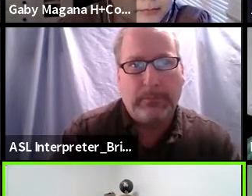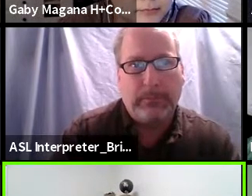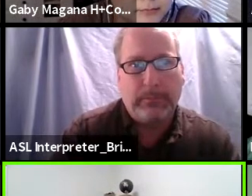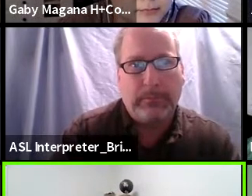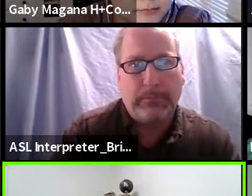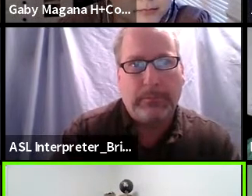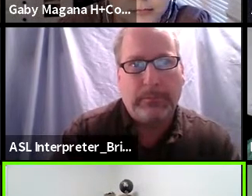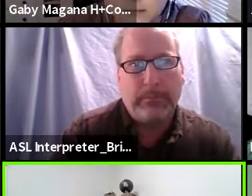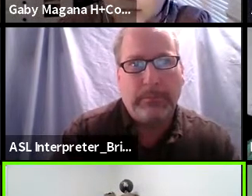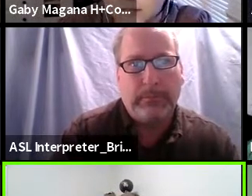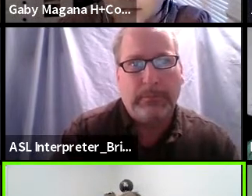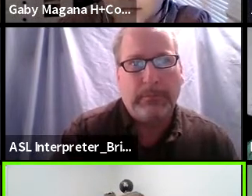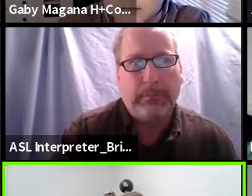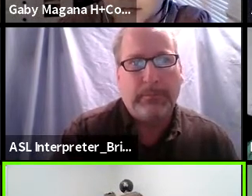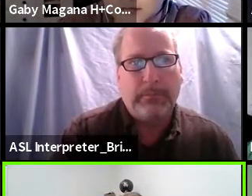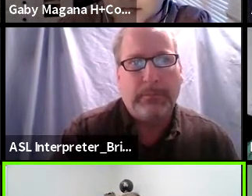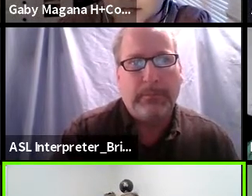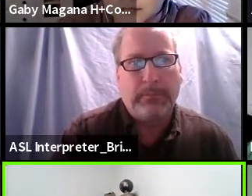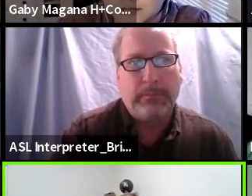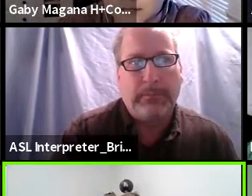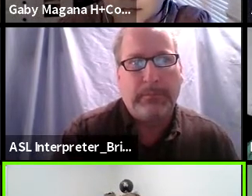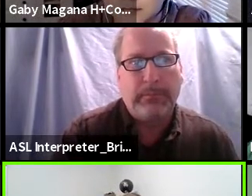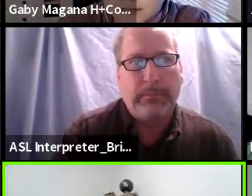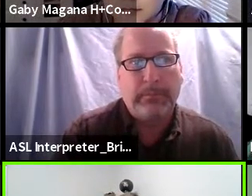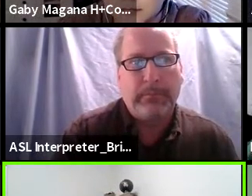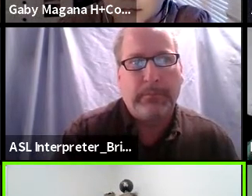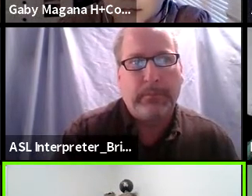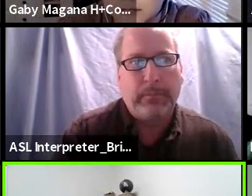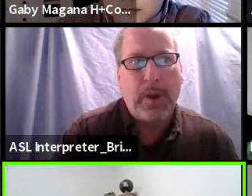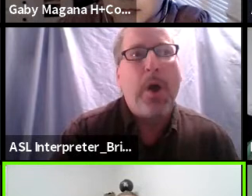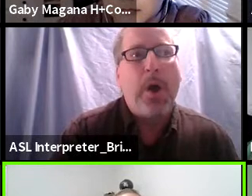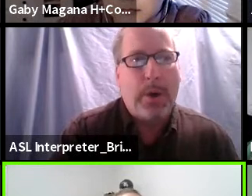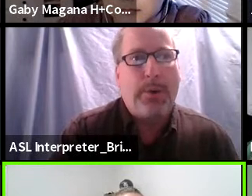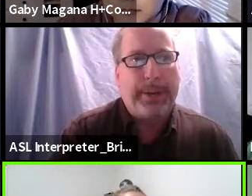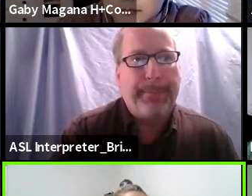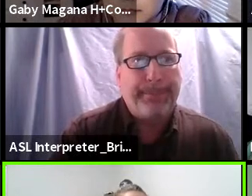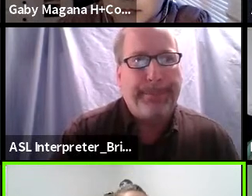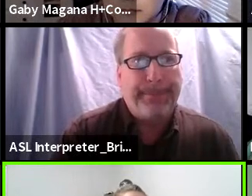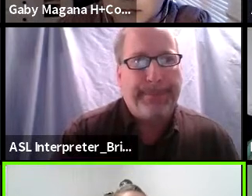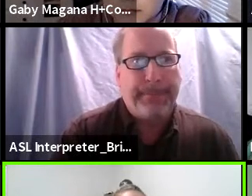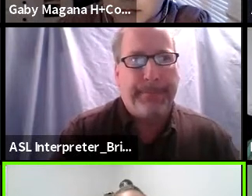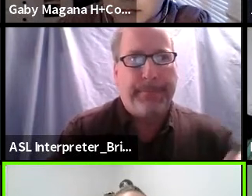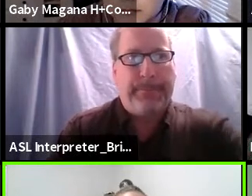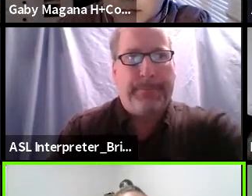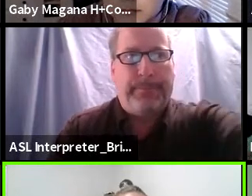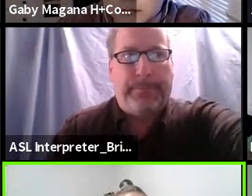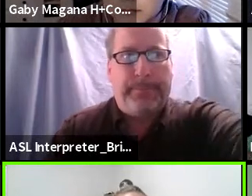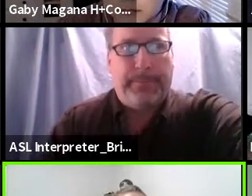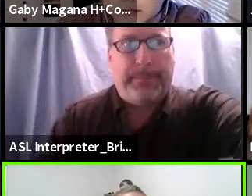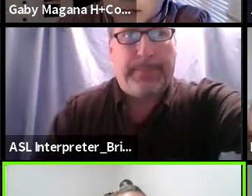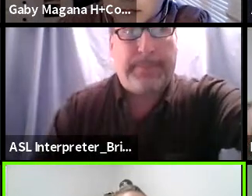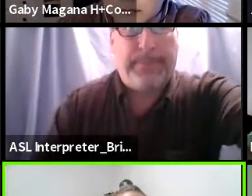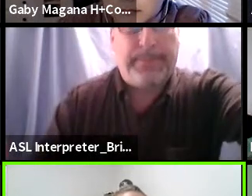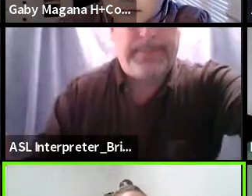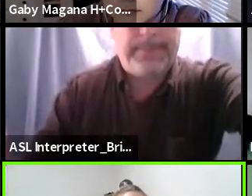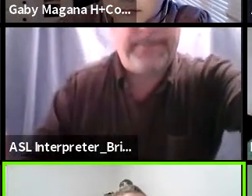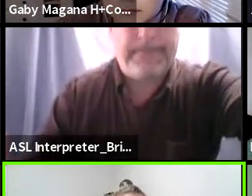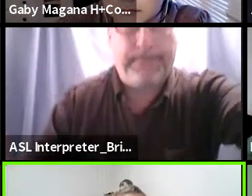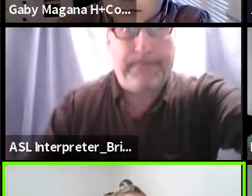what we're about to embark on really today and kind of throughout this process is very new to the district. We've already been